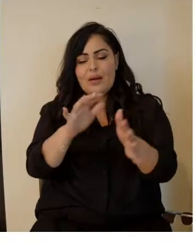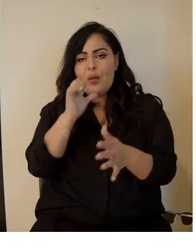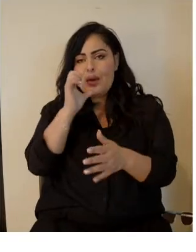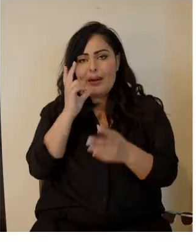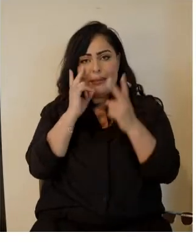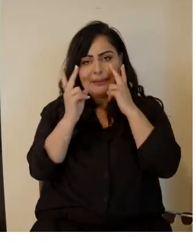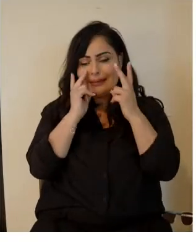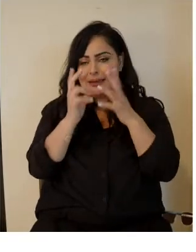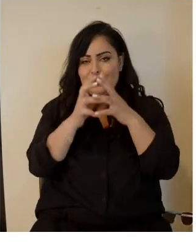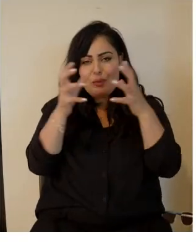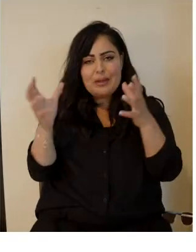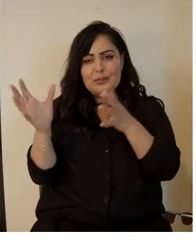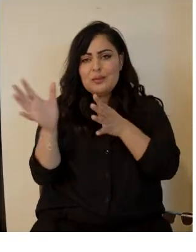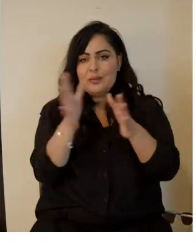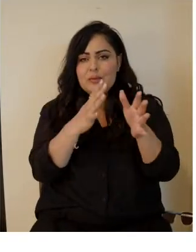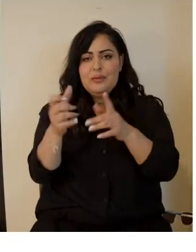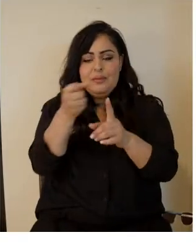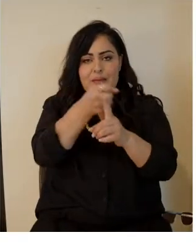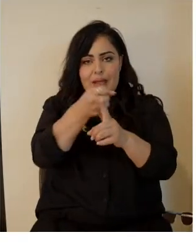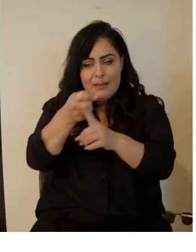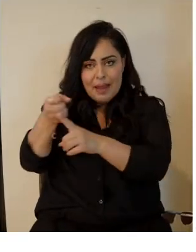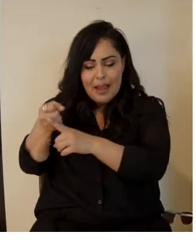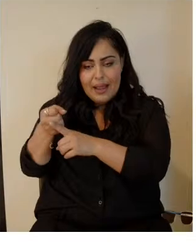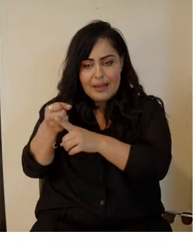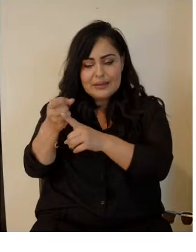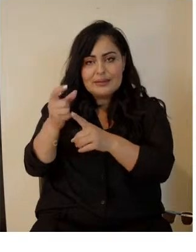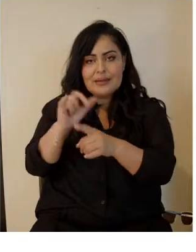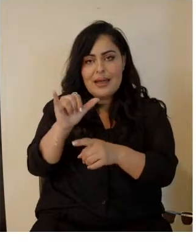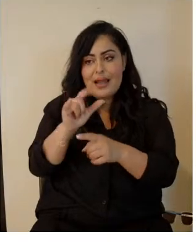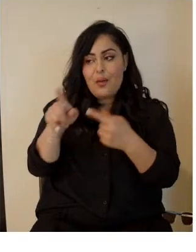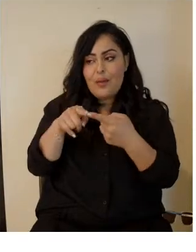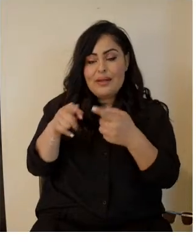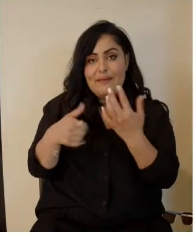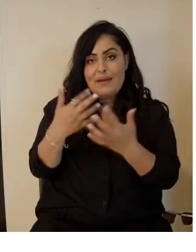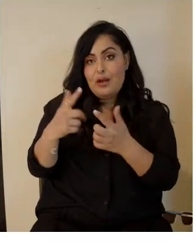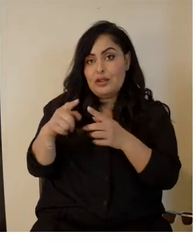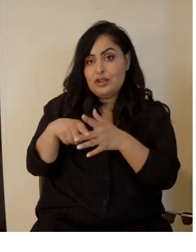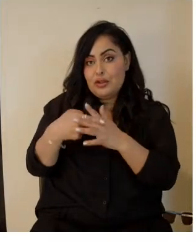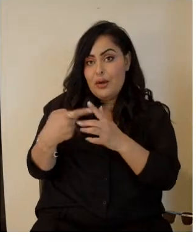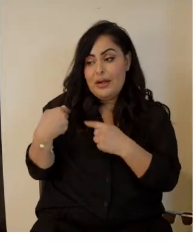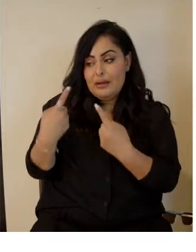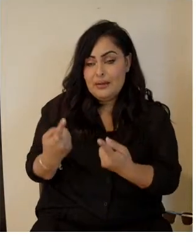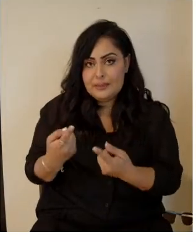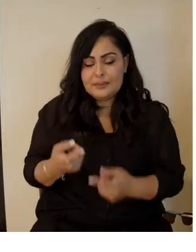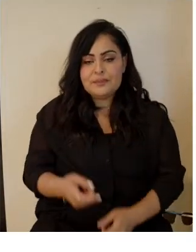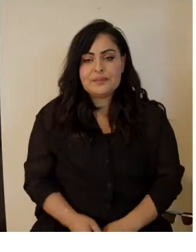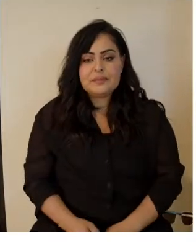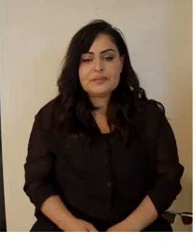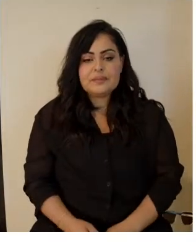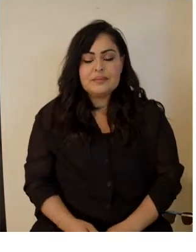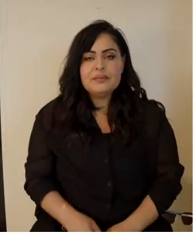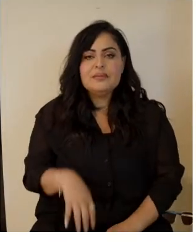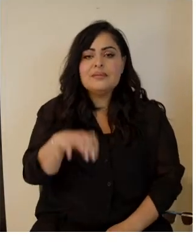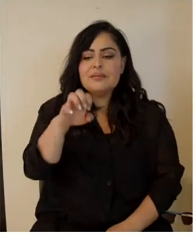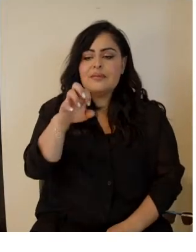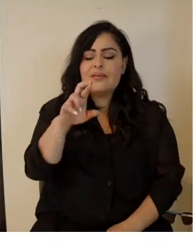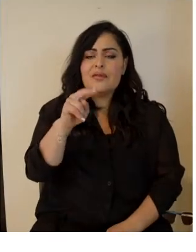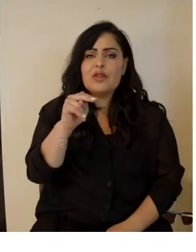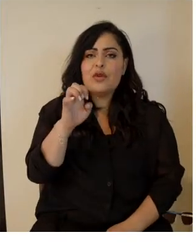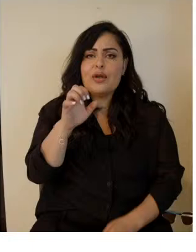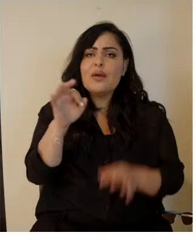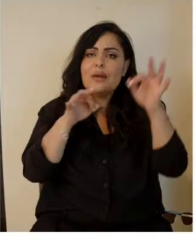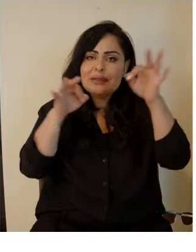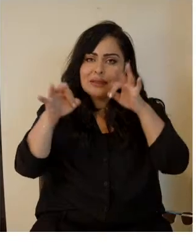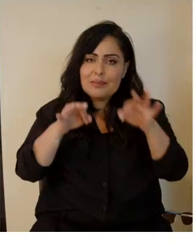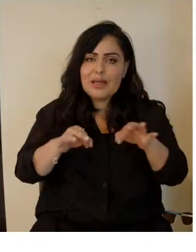wind impacts here like we did when the fire initially started. Having said all that, where Ernie was explaining